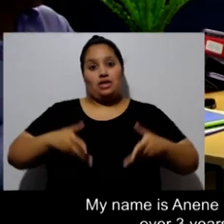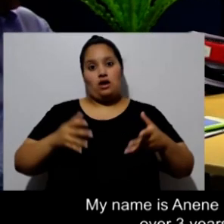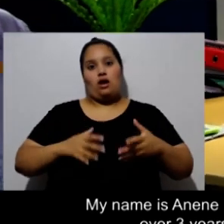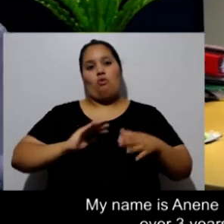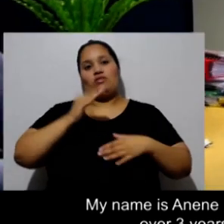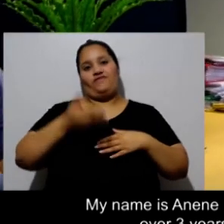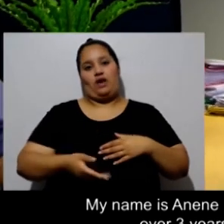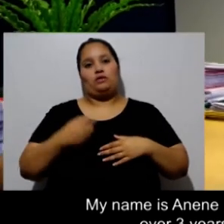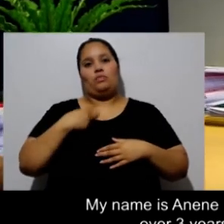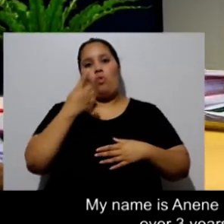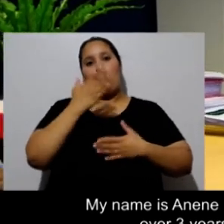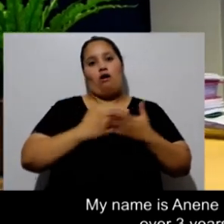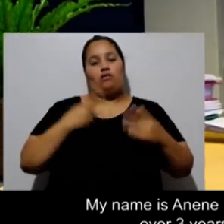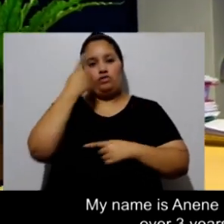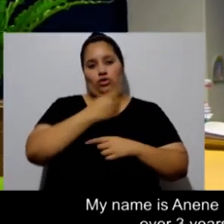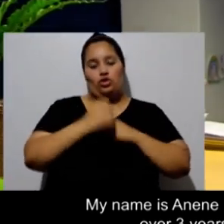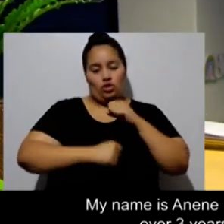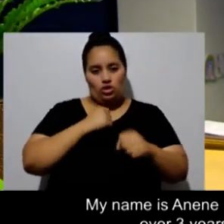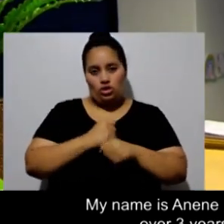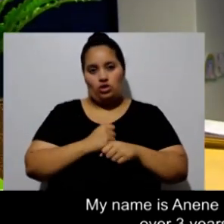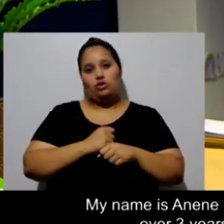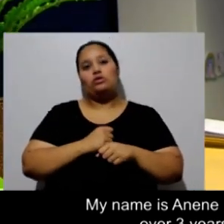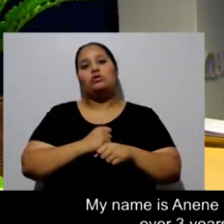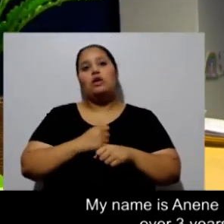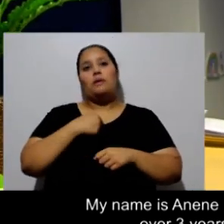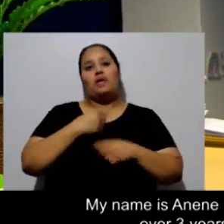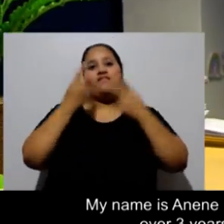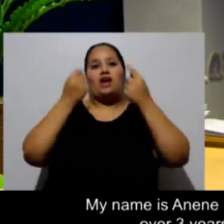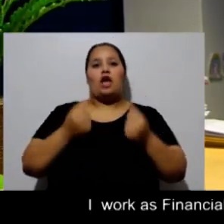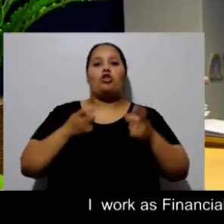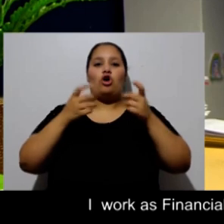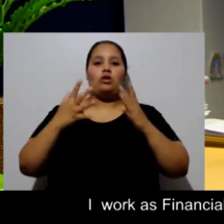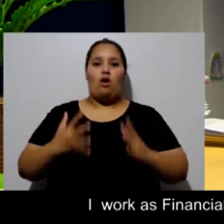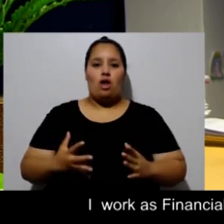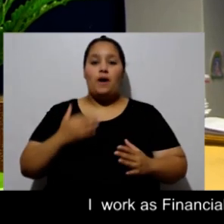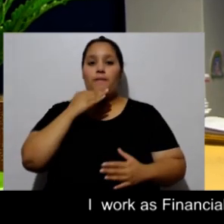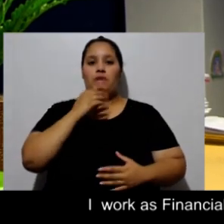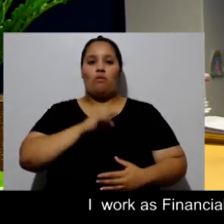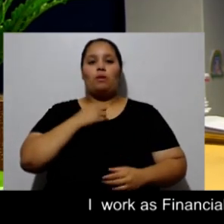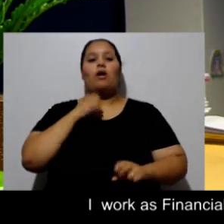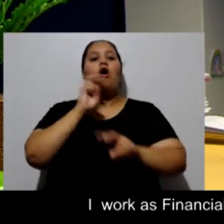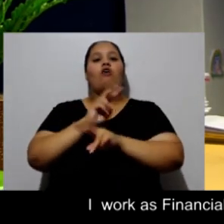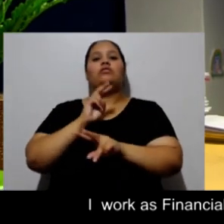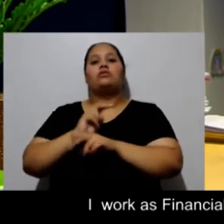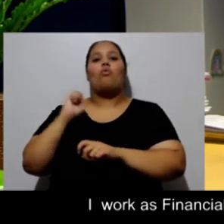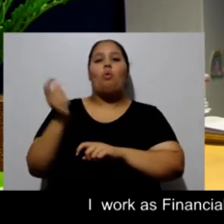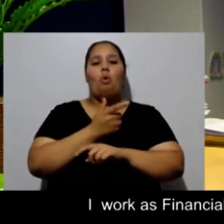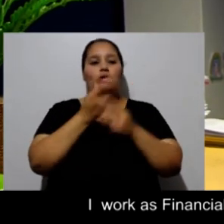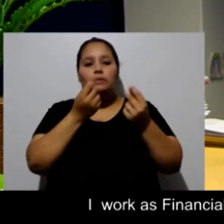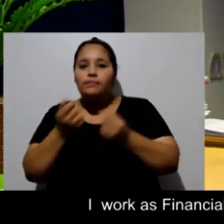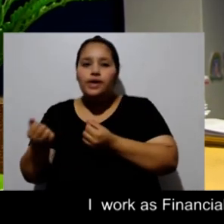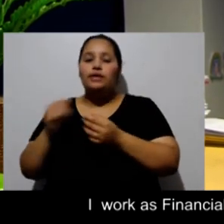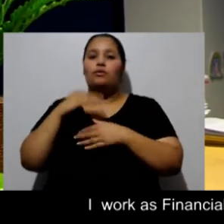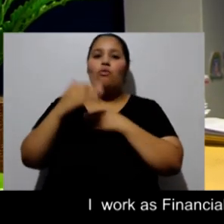but at that property, it's a year and a half. And, um, I'm the financial controller, which means I'm overseeing all the